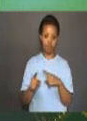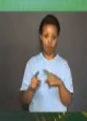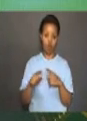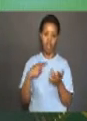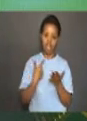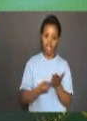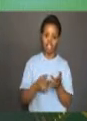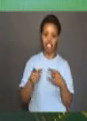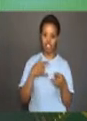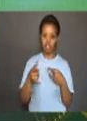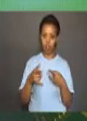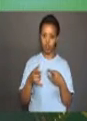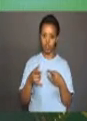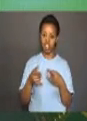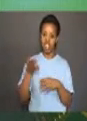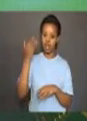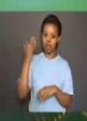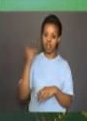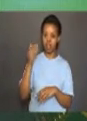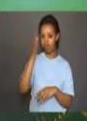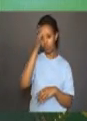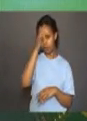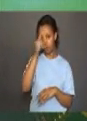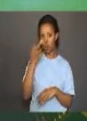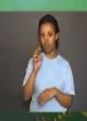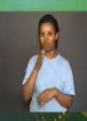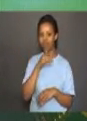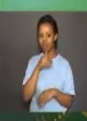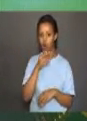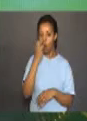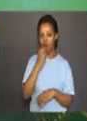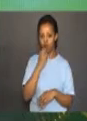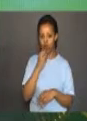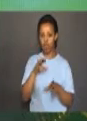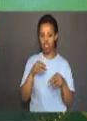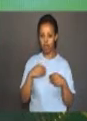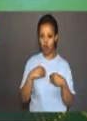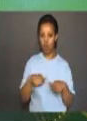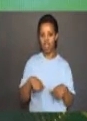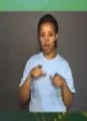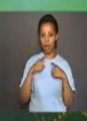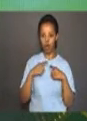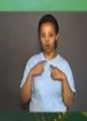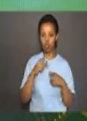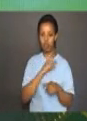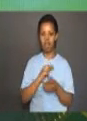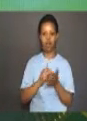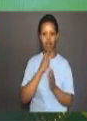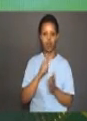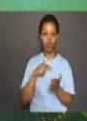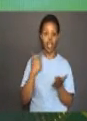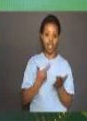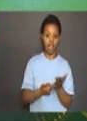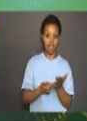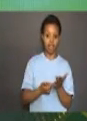the traits of their ancestors. This notion was later proven wrong,